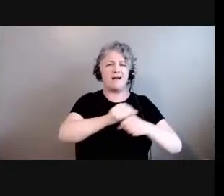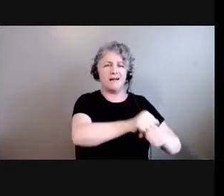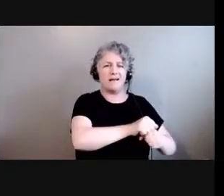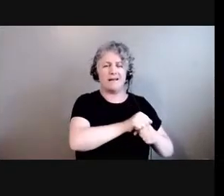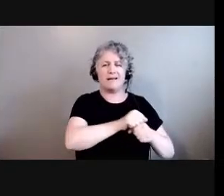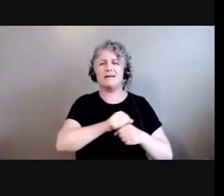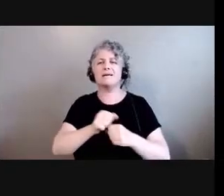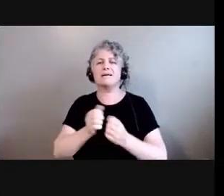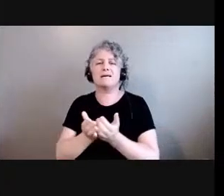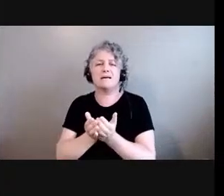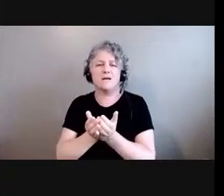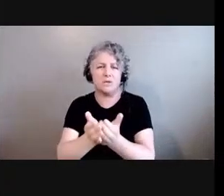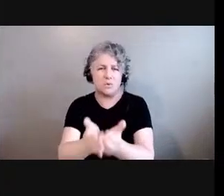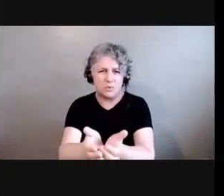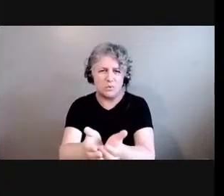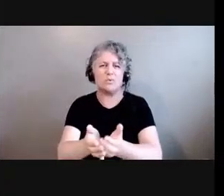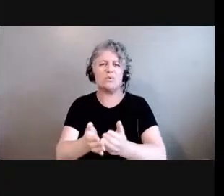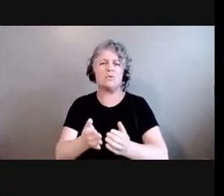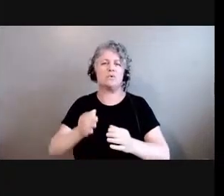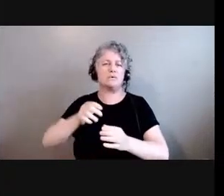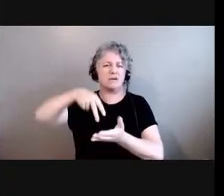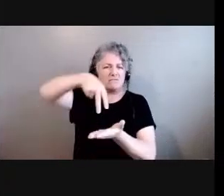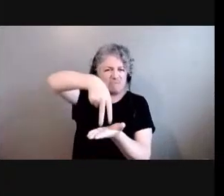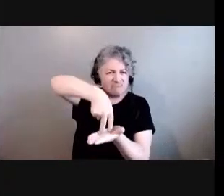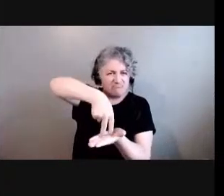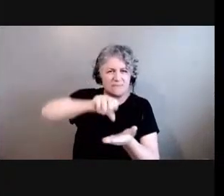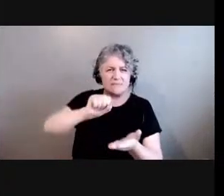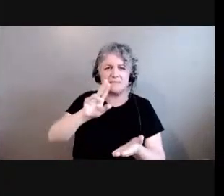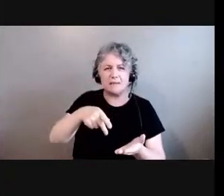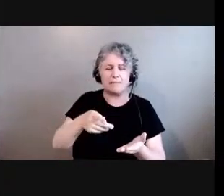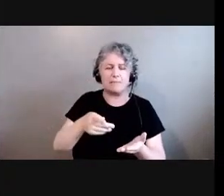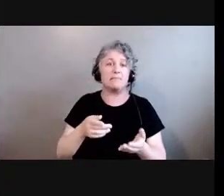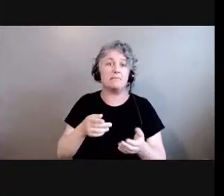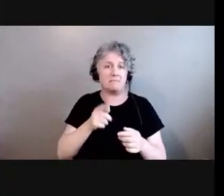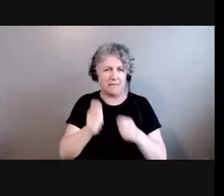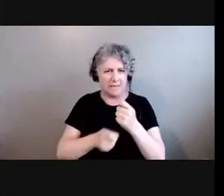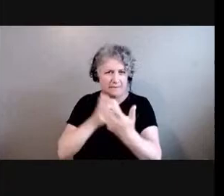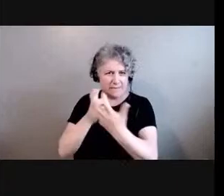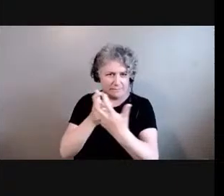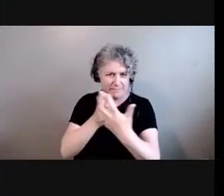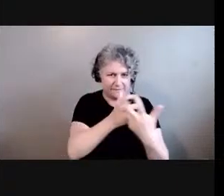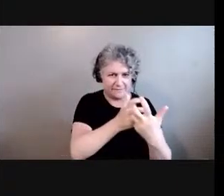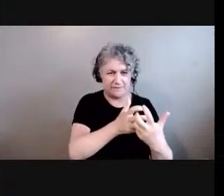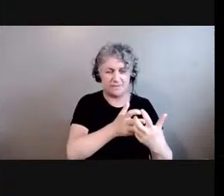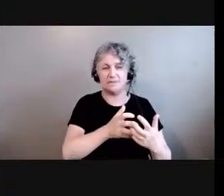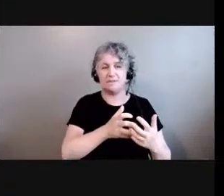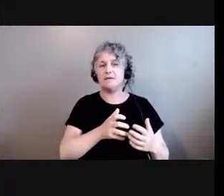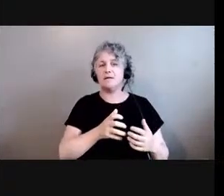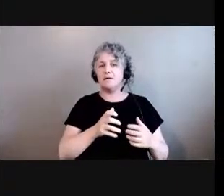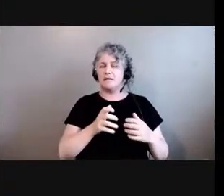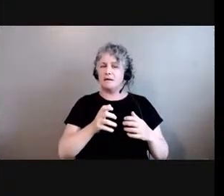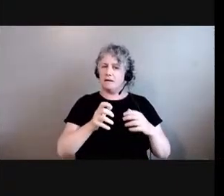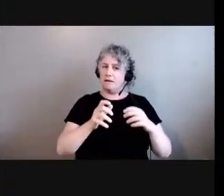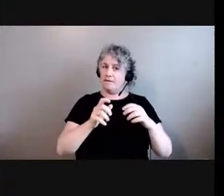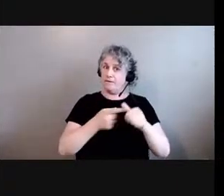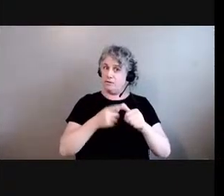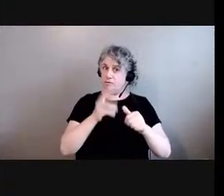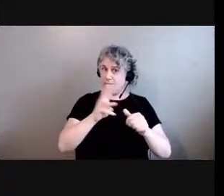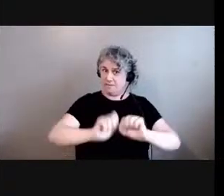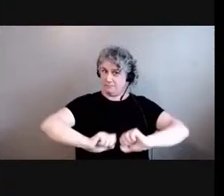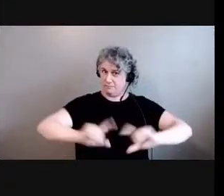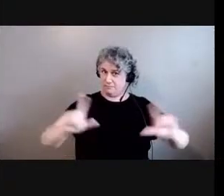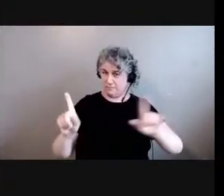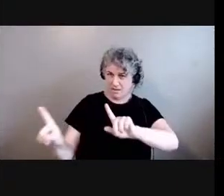stand-up paddleboard launches. So the initial step for this is a launch site evaluation questionnaire. We're